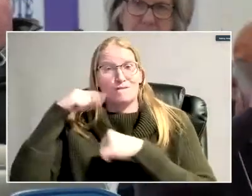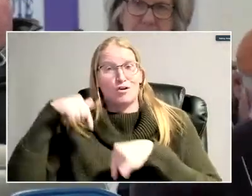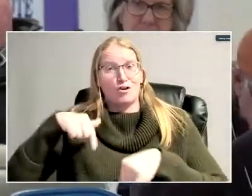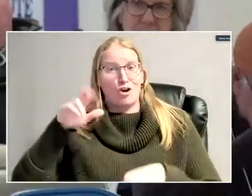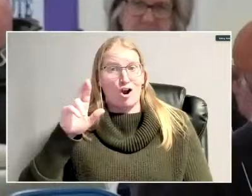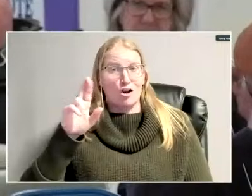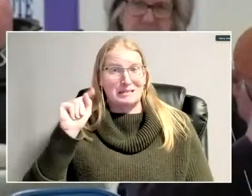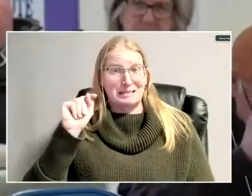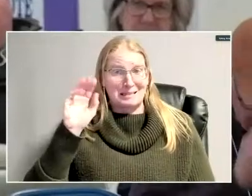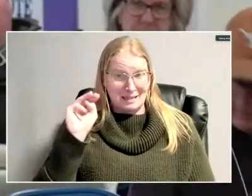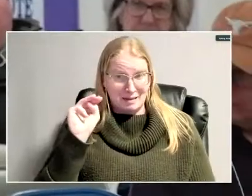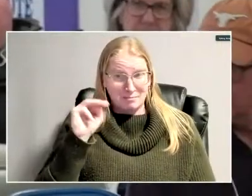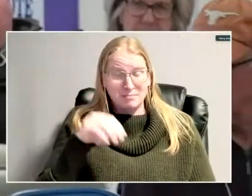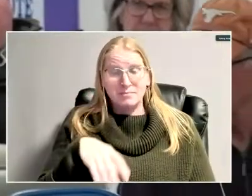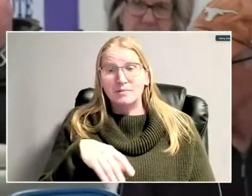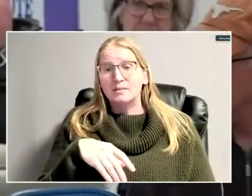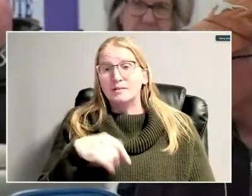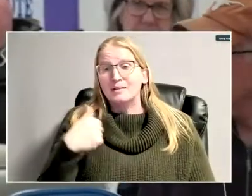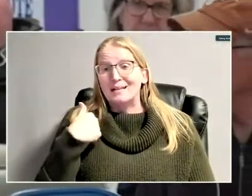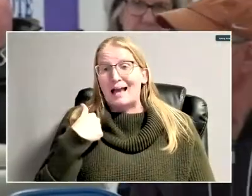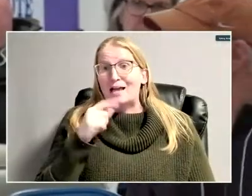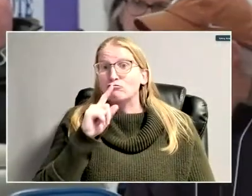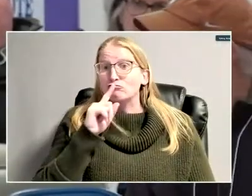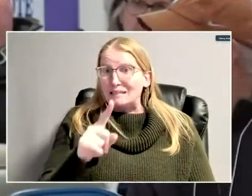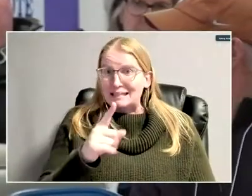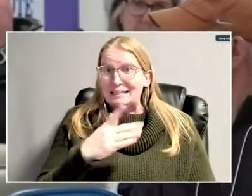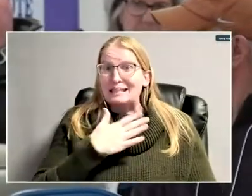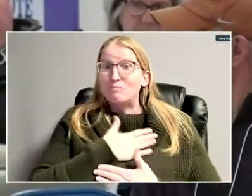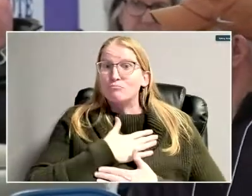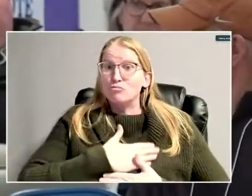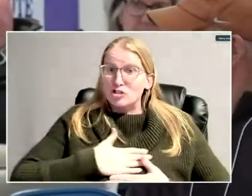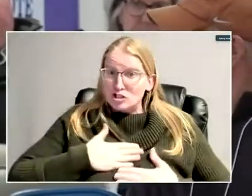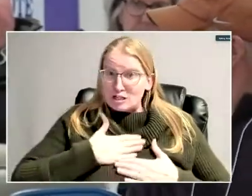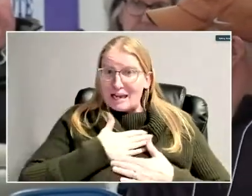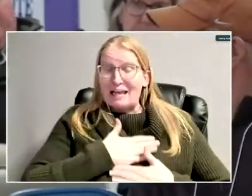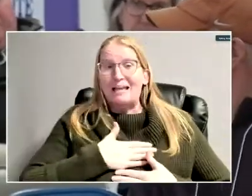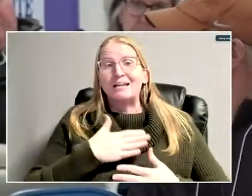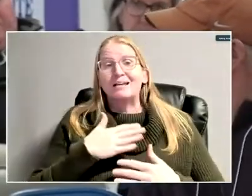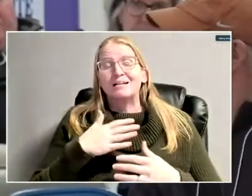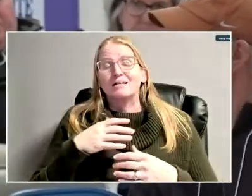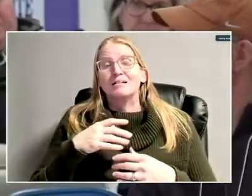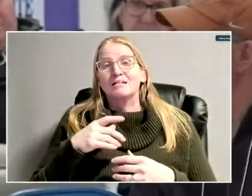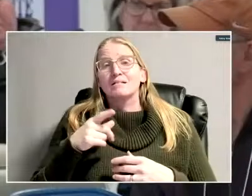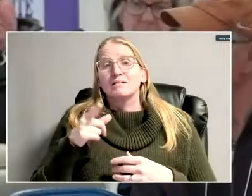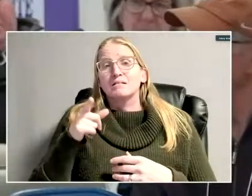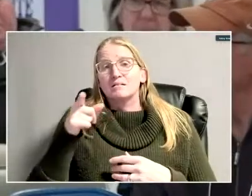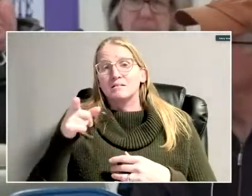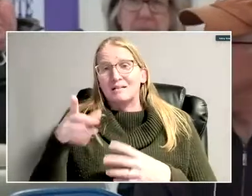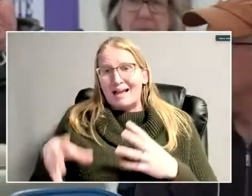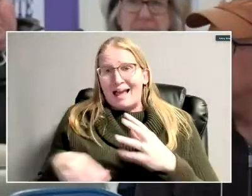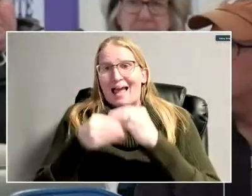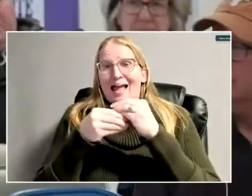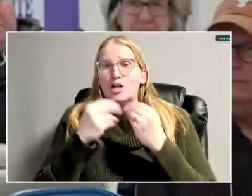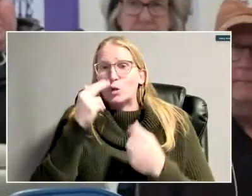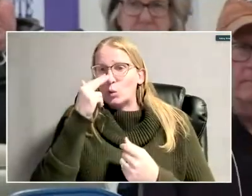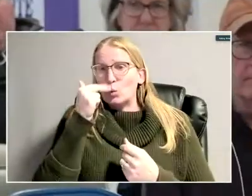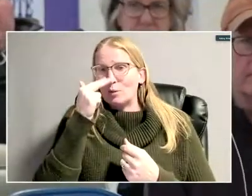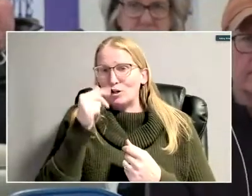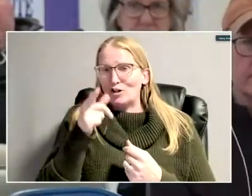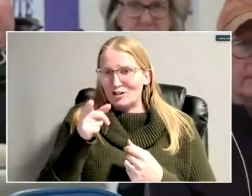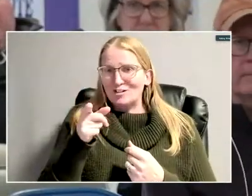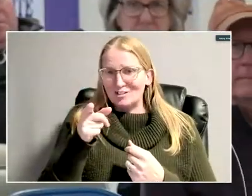uh I really appreciate uh the interjection of humor uh